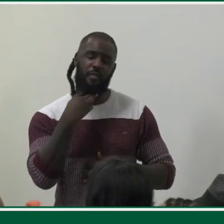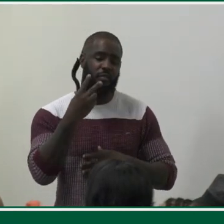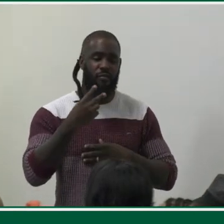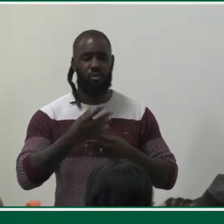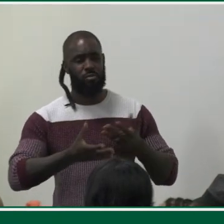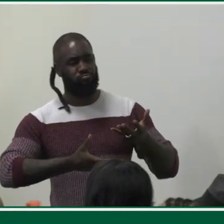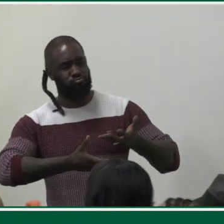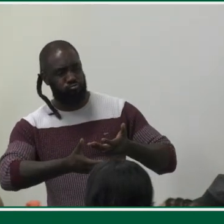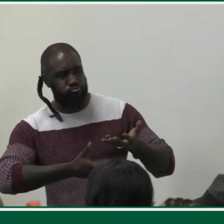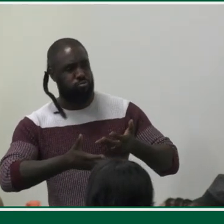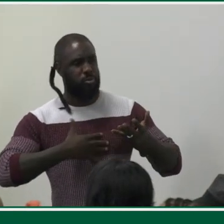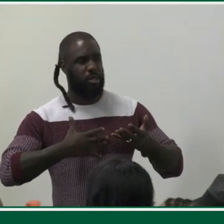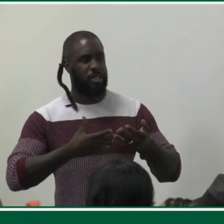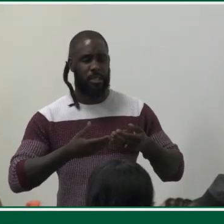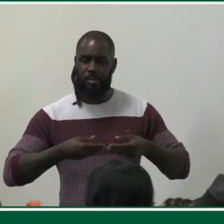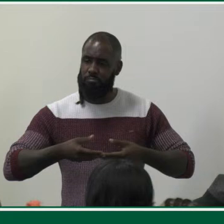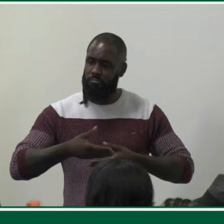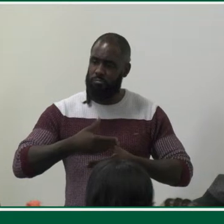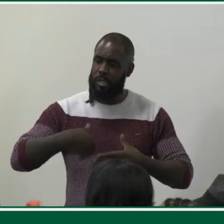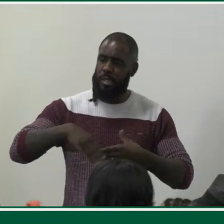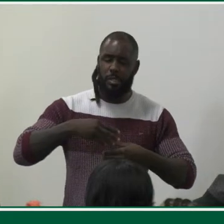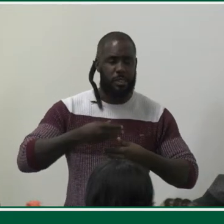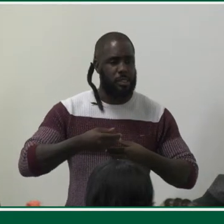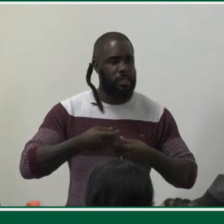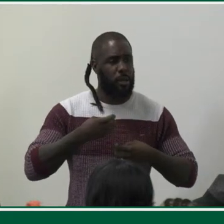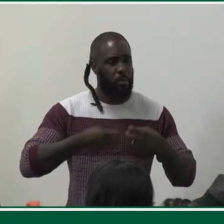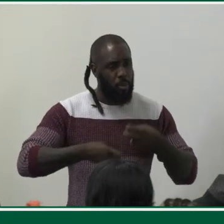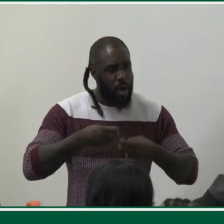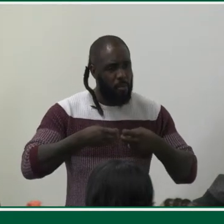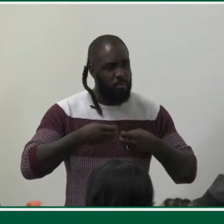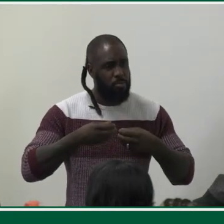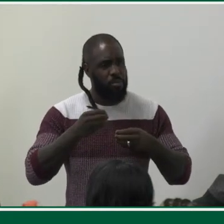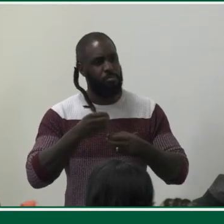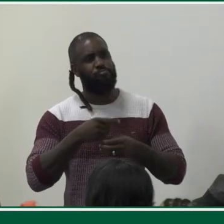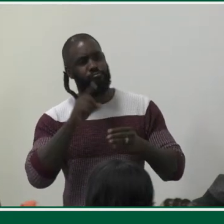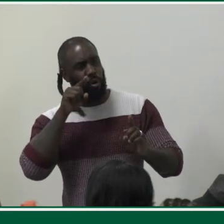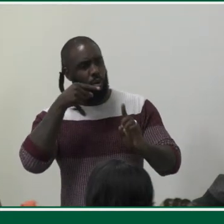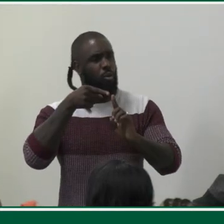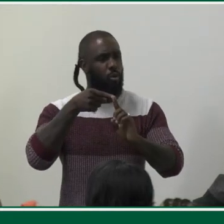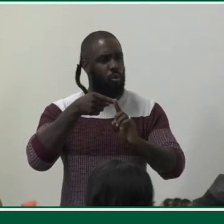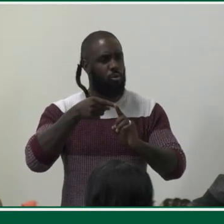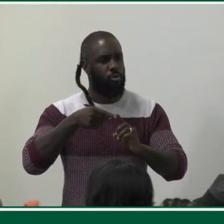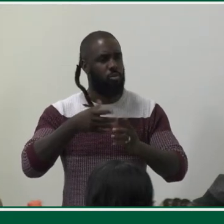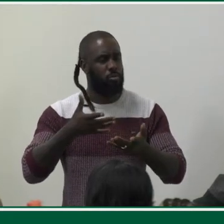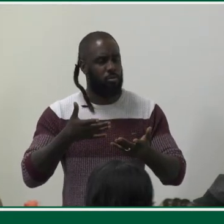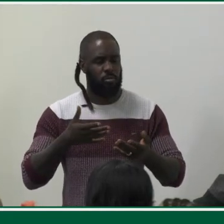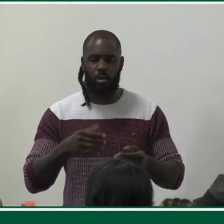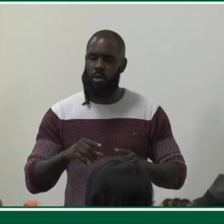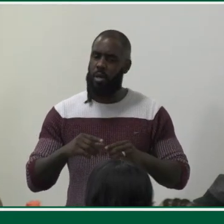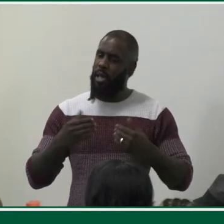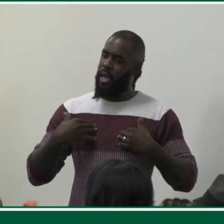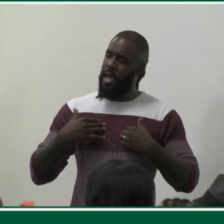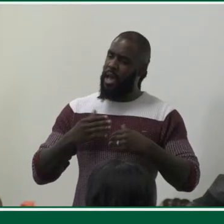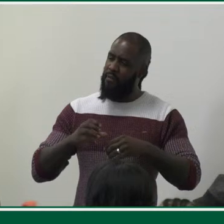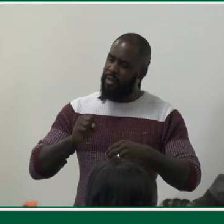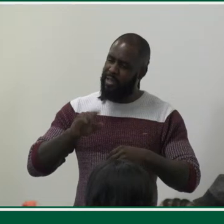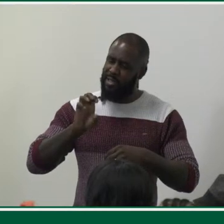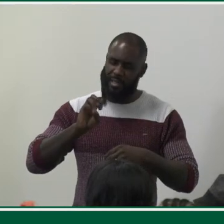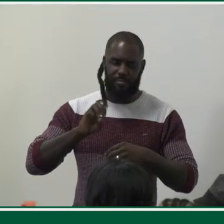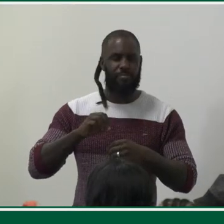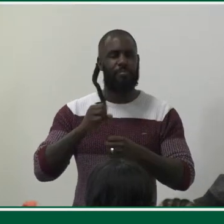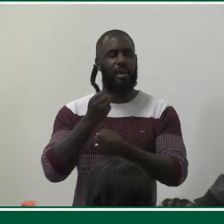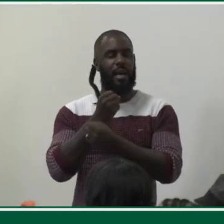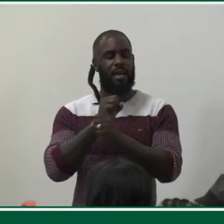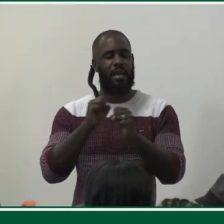to share problems or aspirations. And so having a places and spaces and community we know is very important for